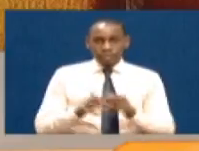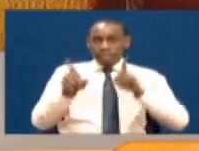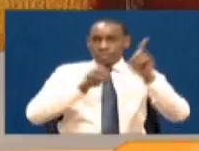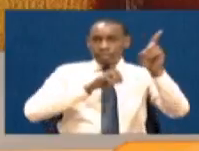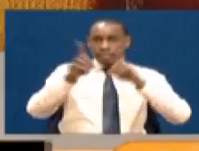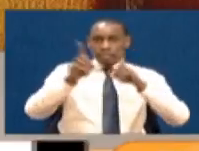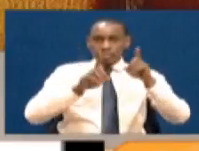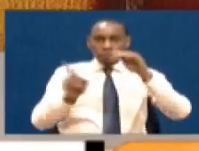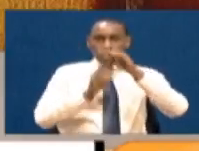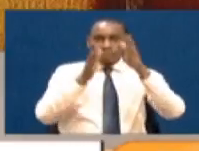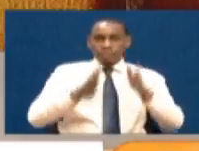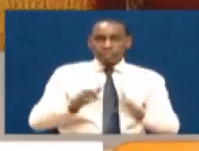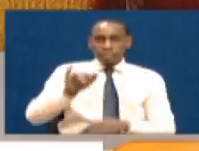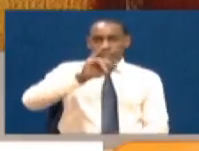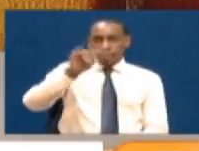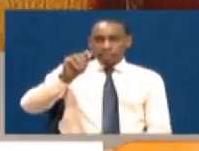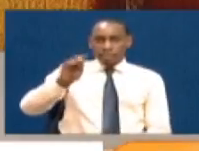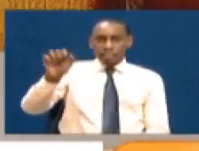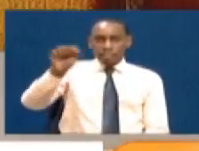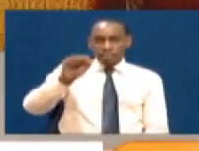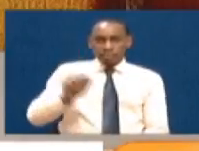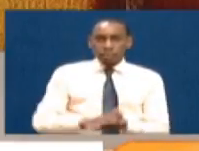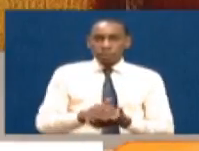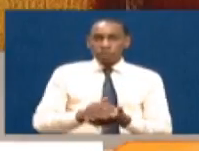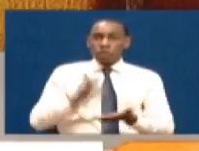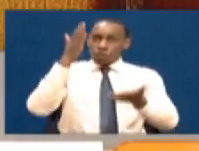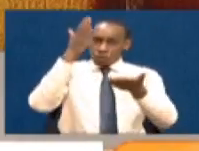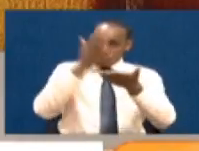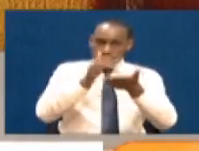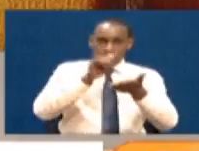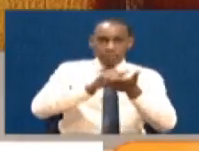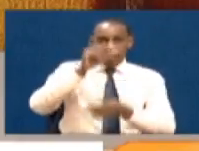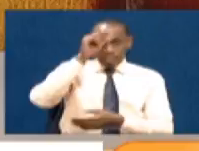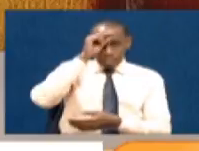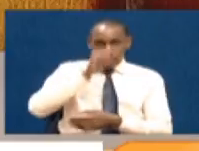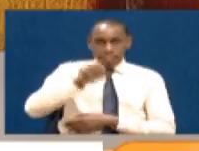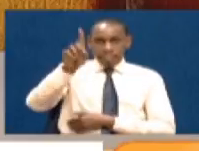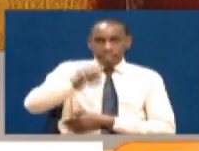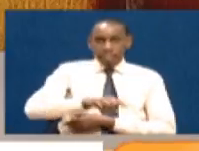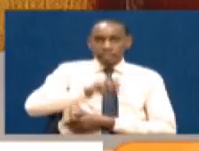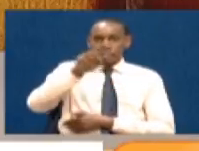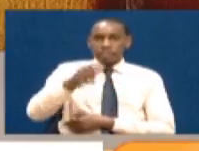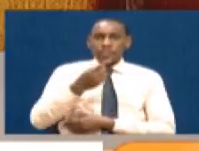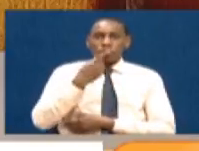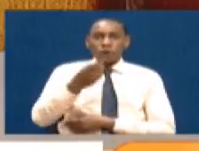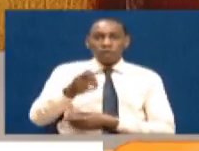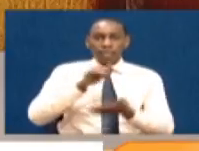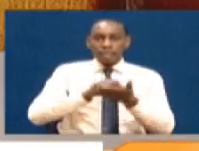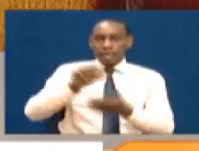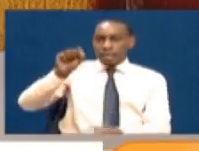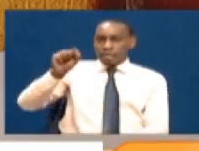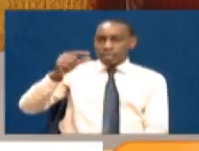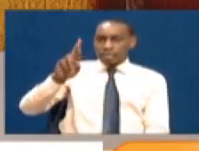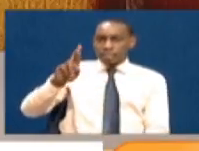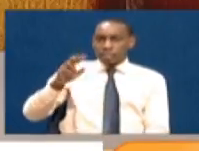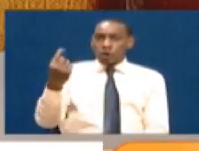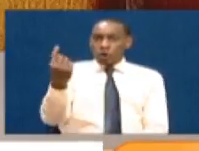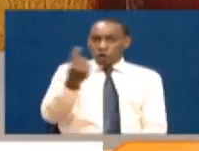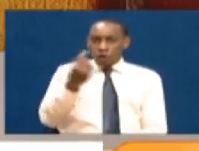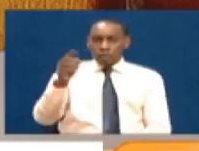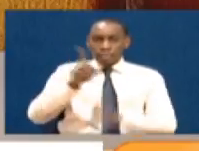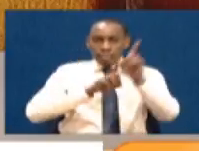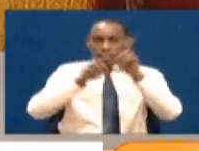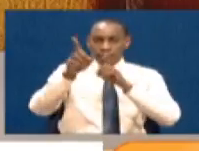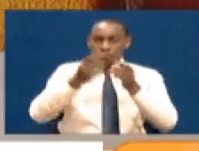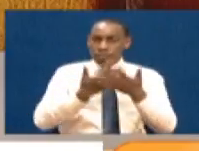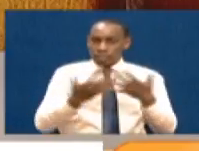Transport Cabinet Secretary James Macharia has reaffirmed that the government revoked a directive making SGR an exclusive